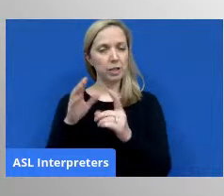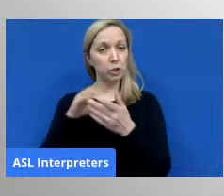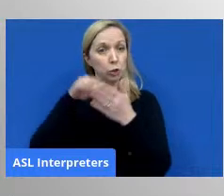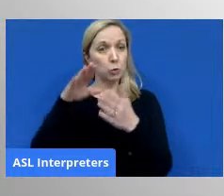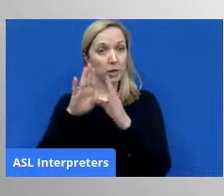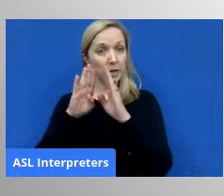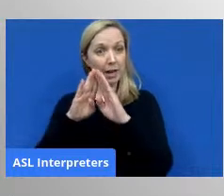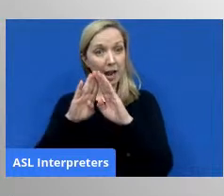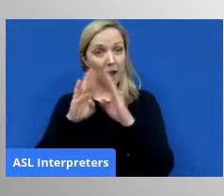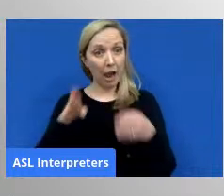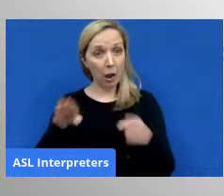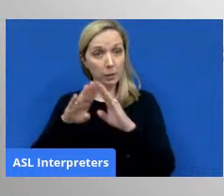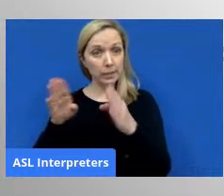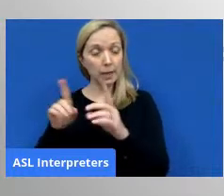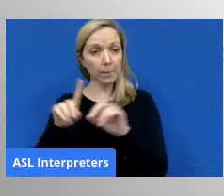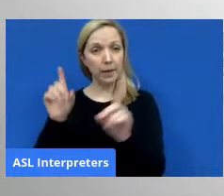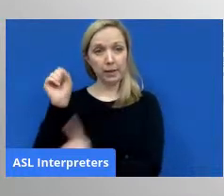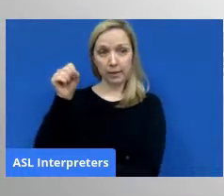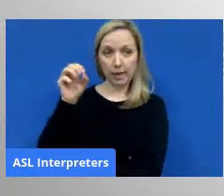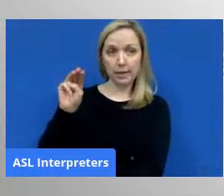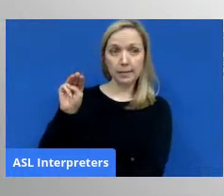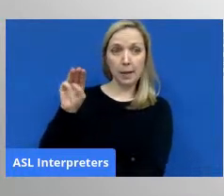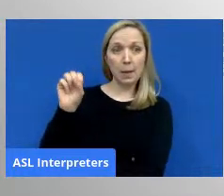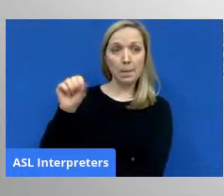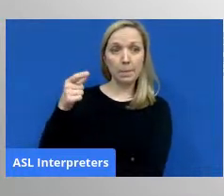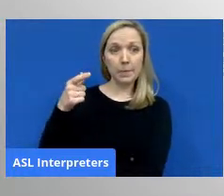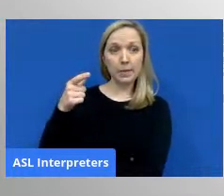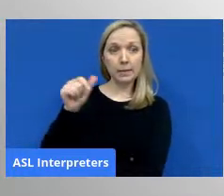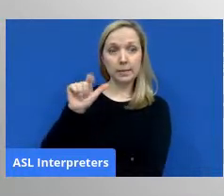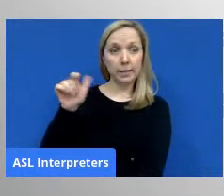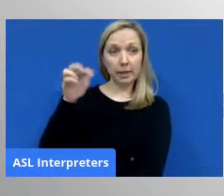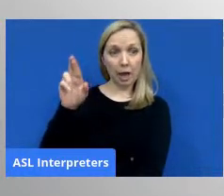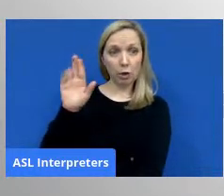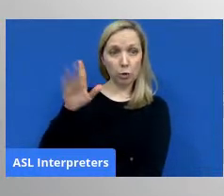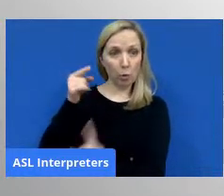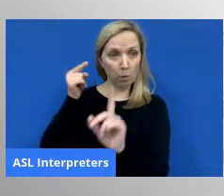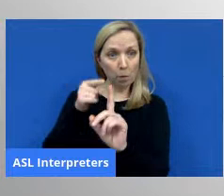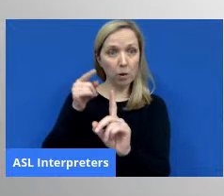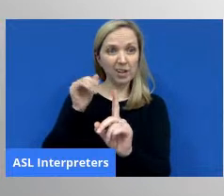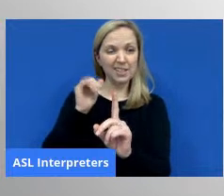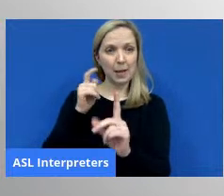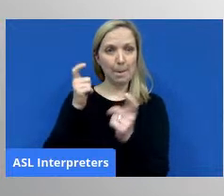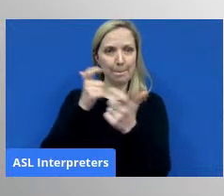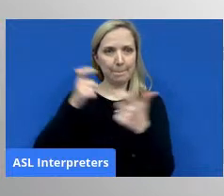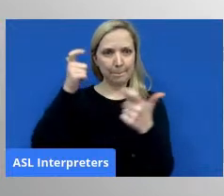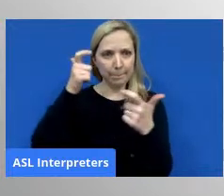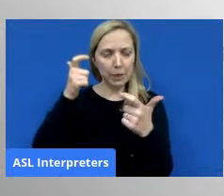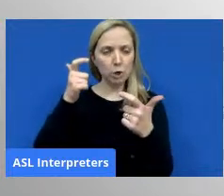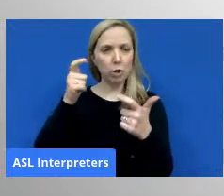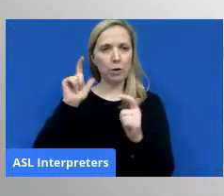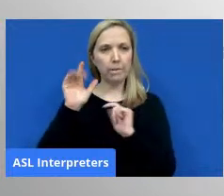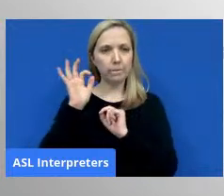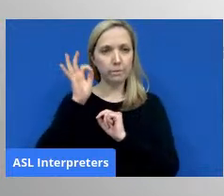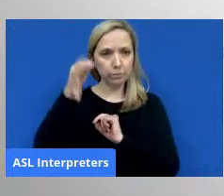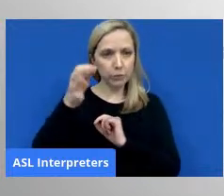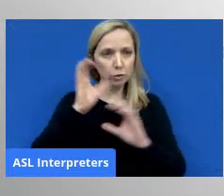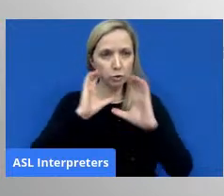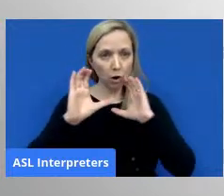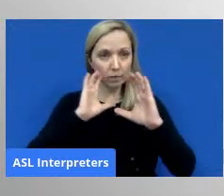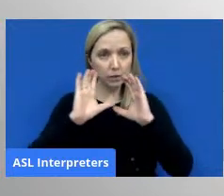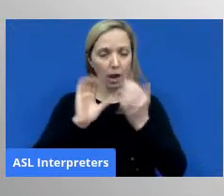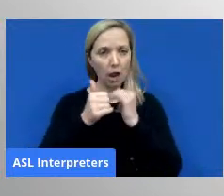point, this is definitely, I think, a larger, future conversation and how it ties into the direction that